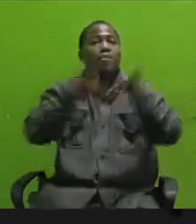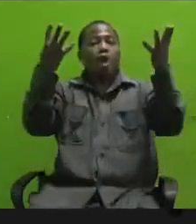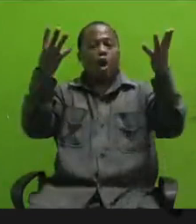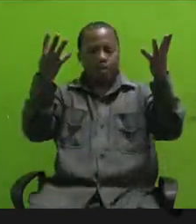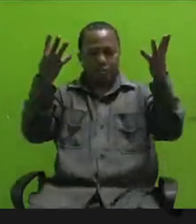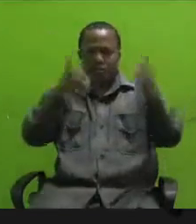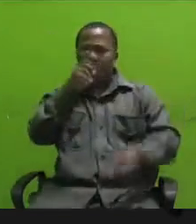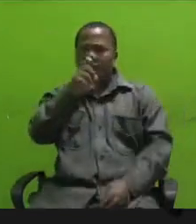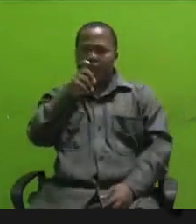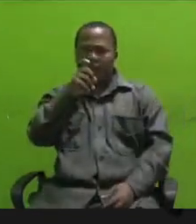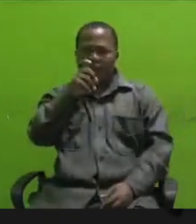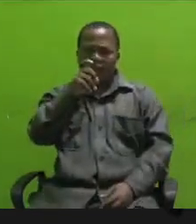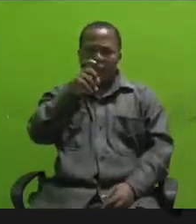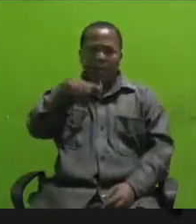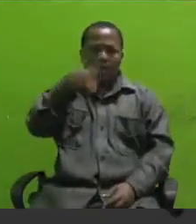Explosive.